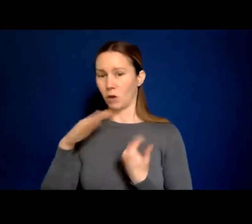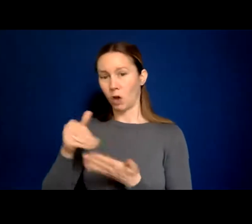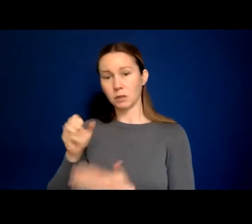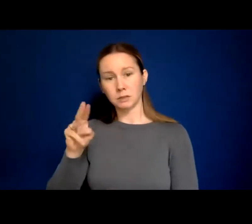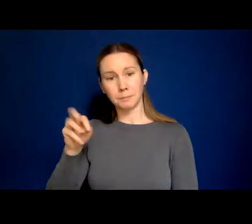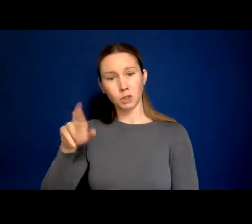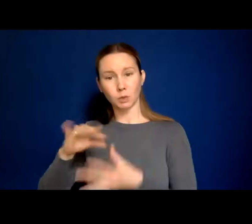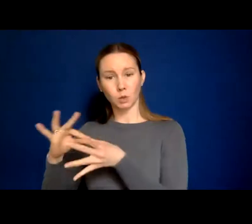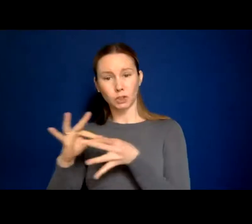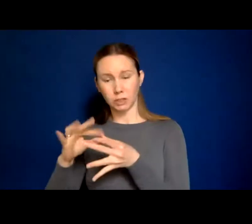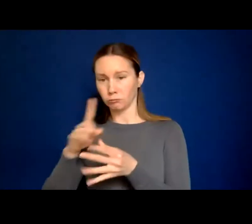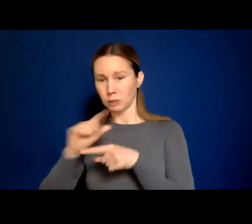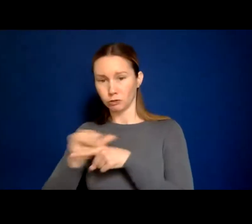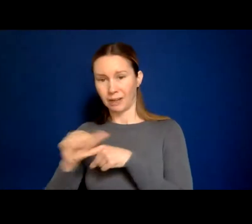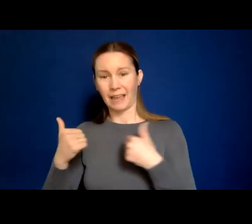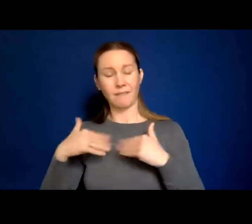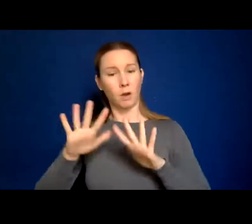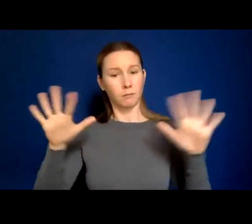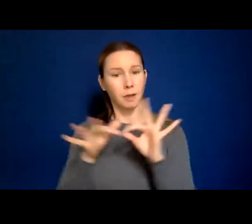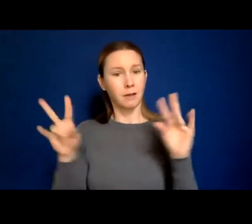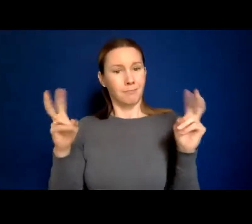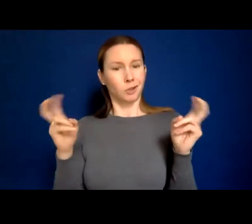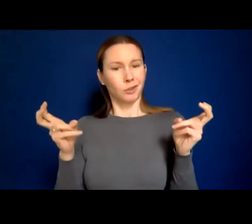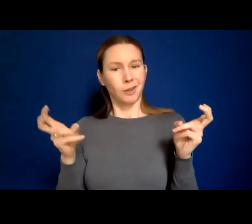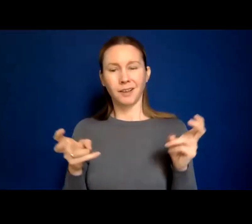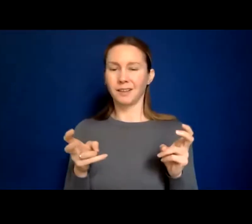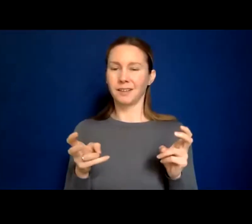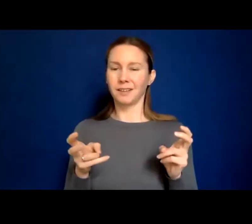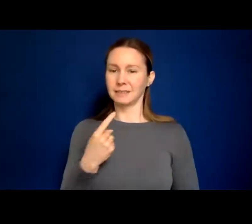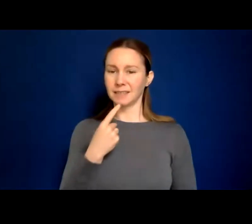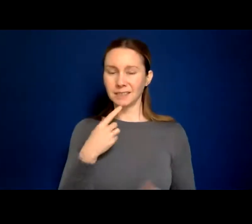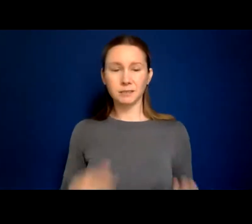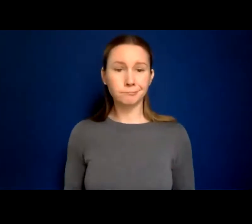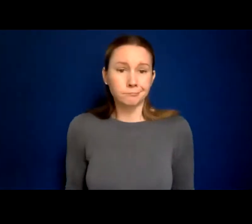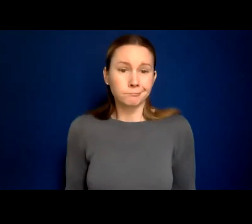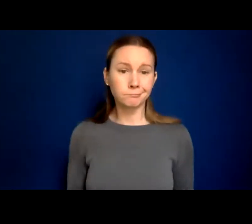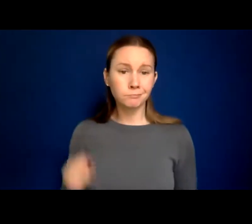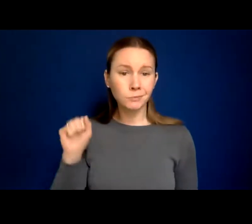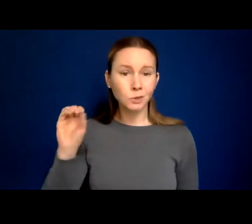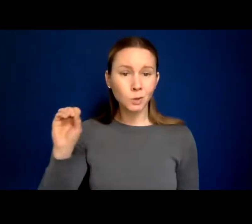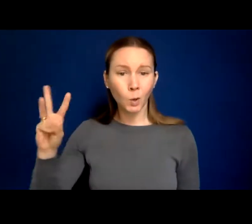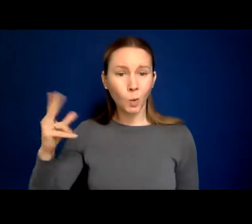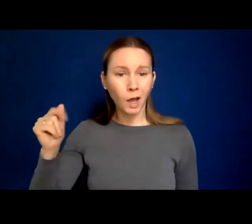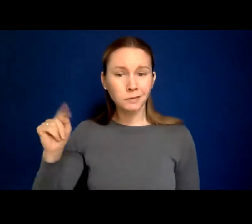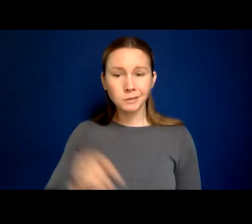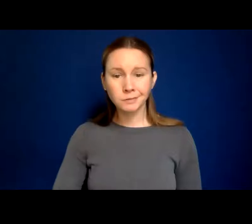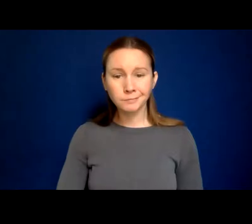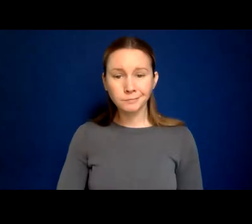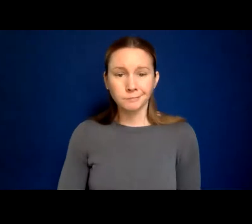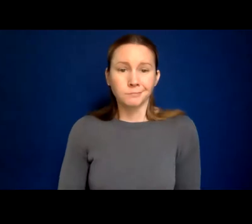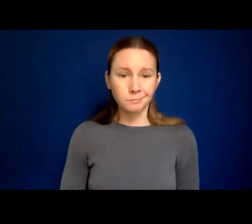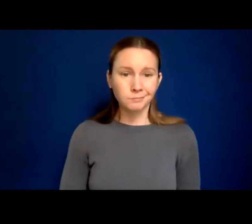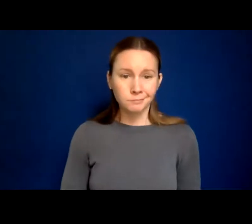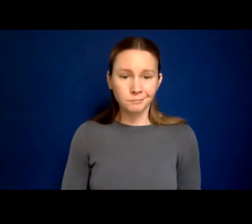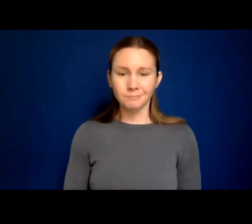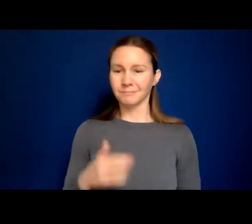Association, they have an incredible mantra that says, so what? And I use that all the time with my support groups too.